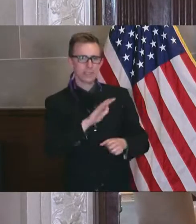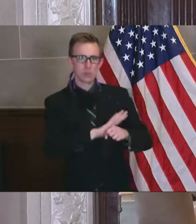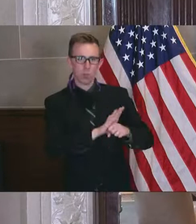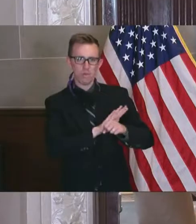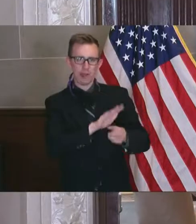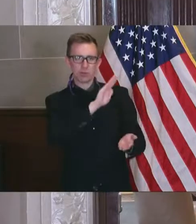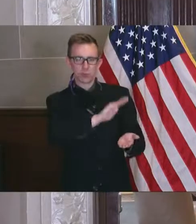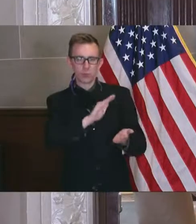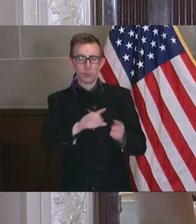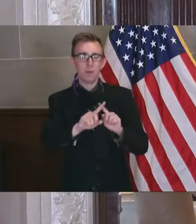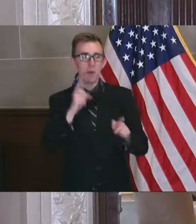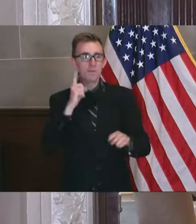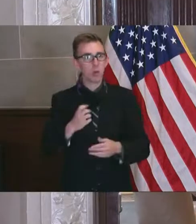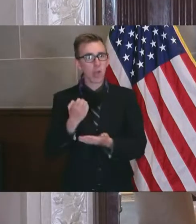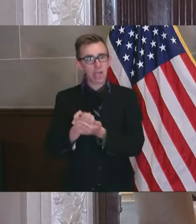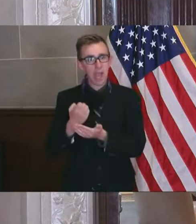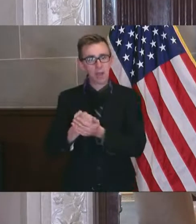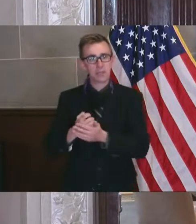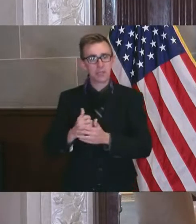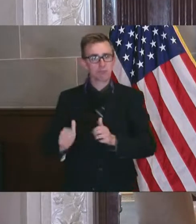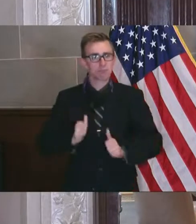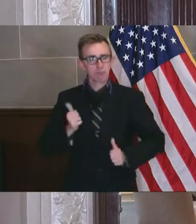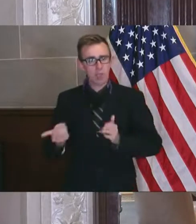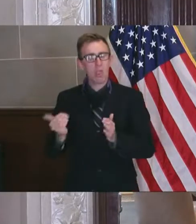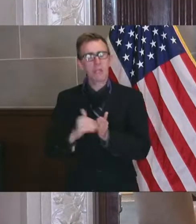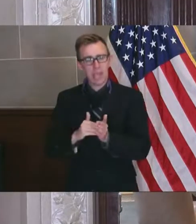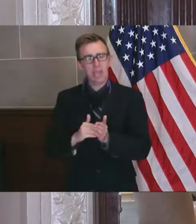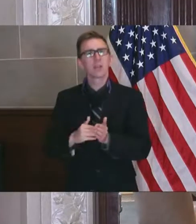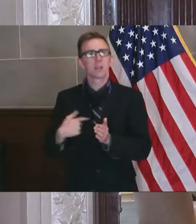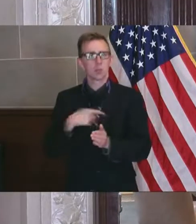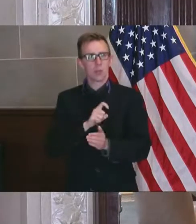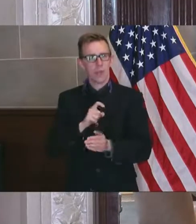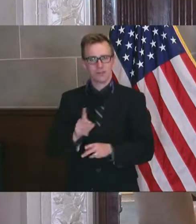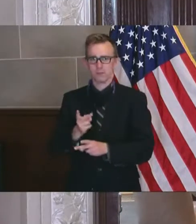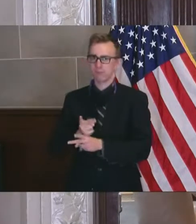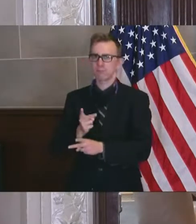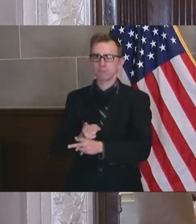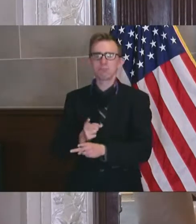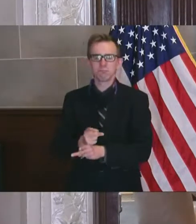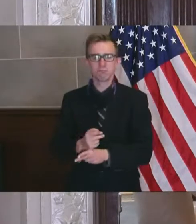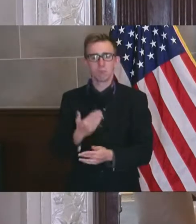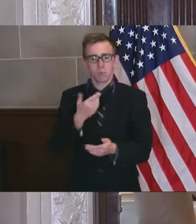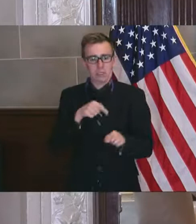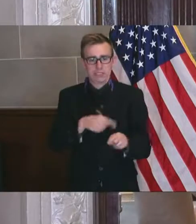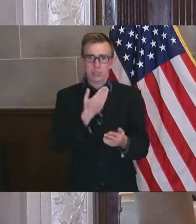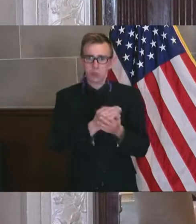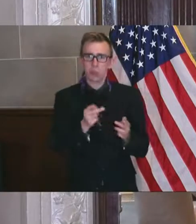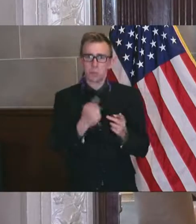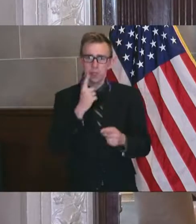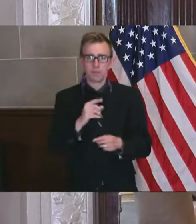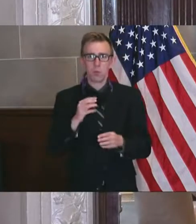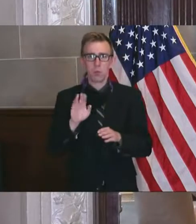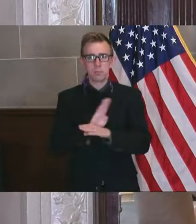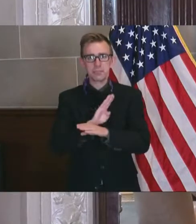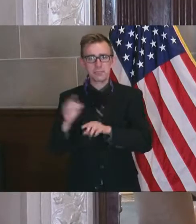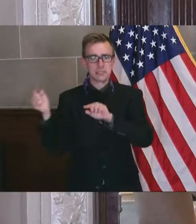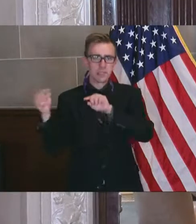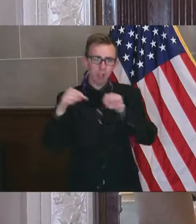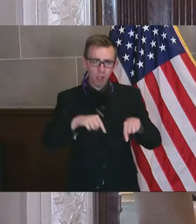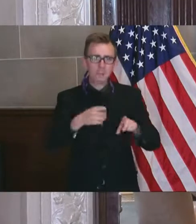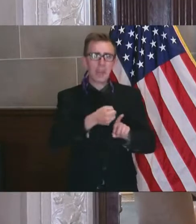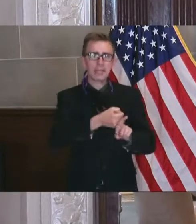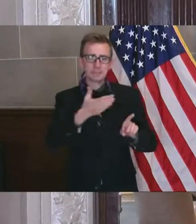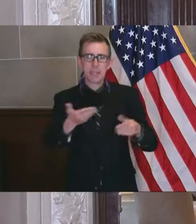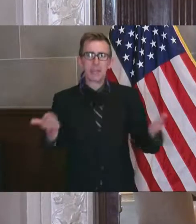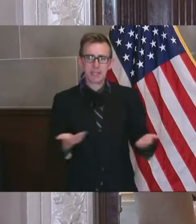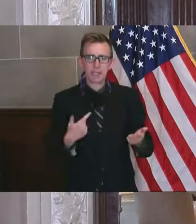our economy going, we got to be prepared, and Missouri is going to be a good place for business to come and to expand, and we're going to make sure we're ready for that day when